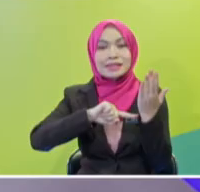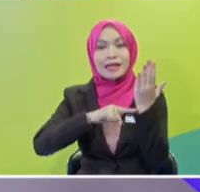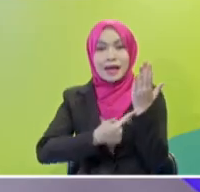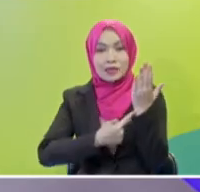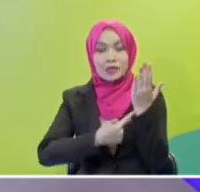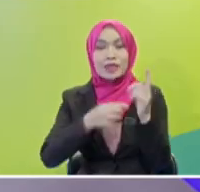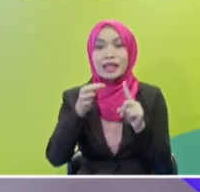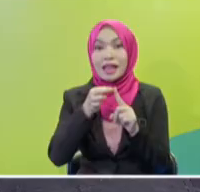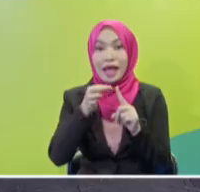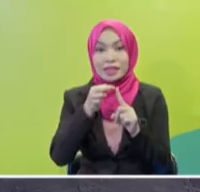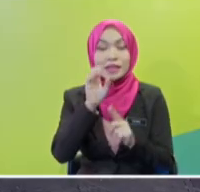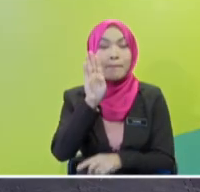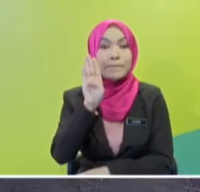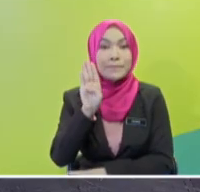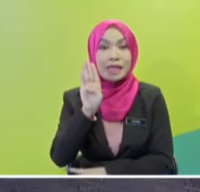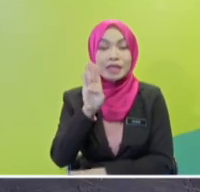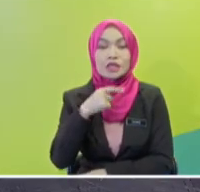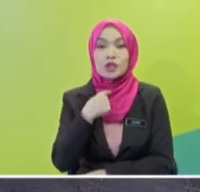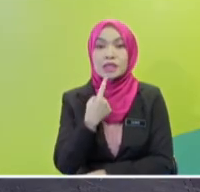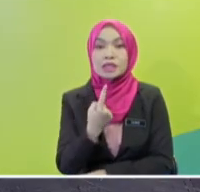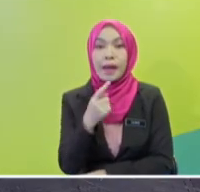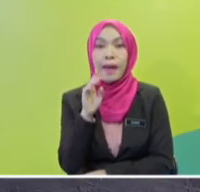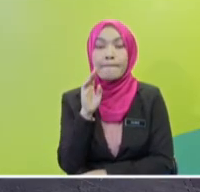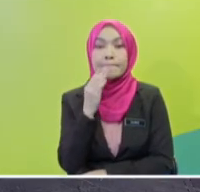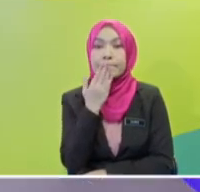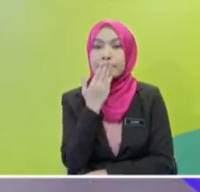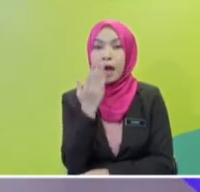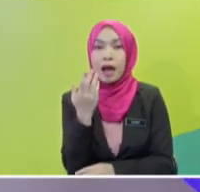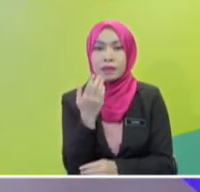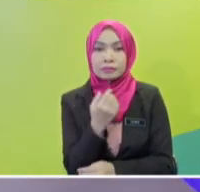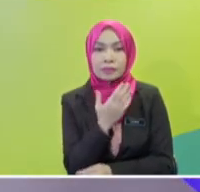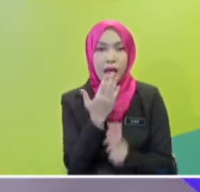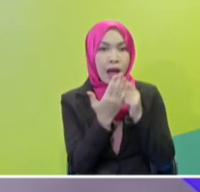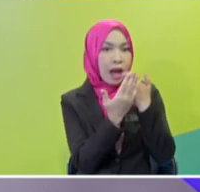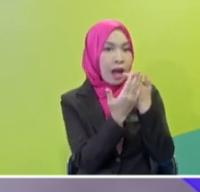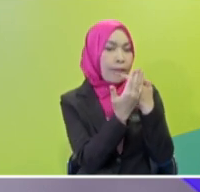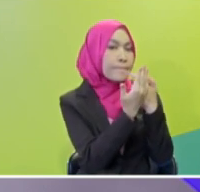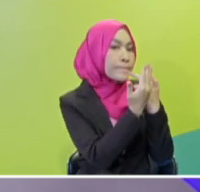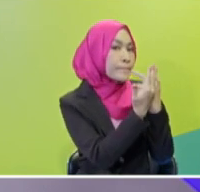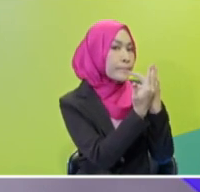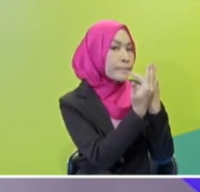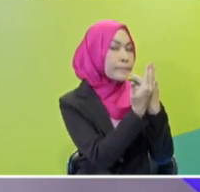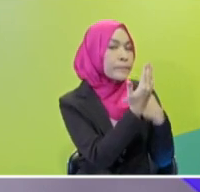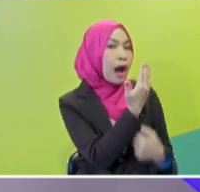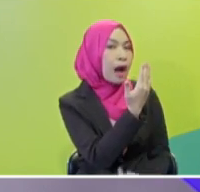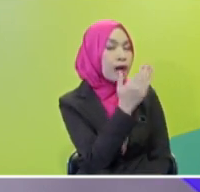B. B. B. Blouse. Okay, next, I have with me a